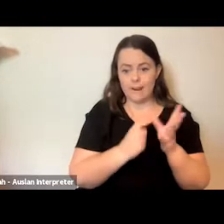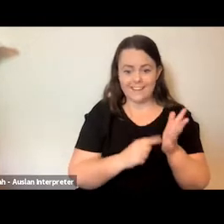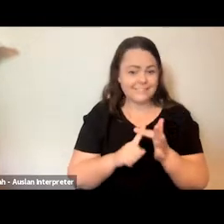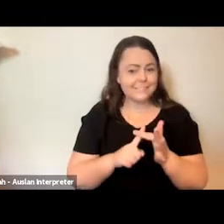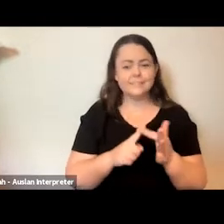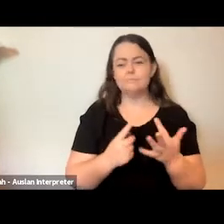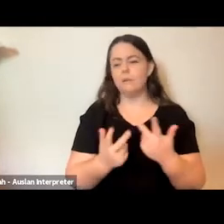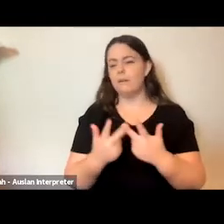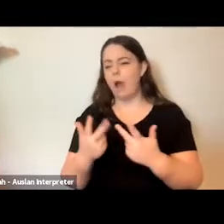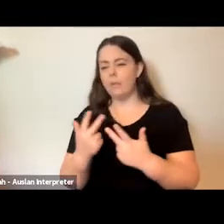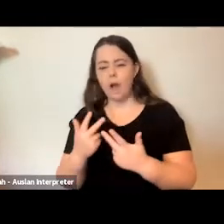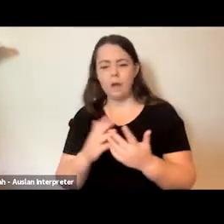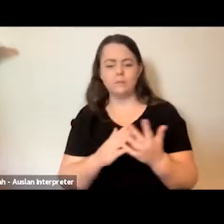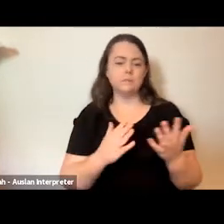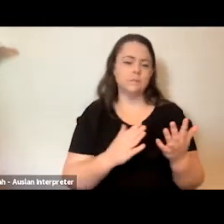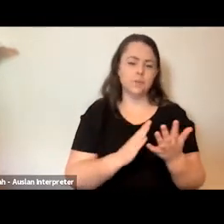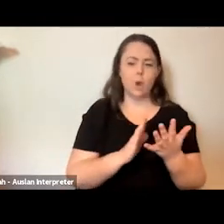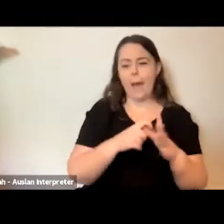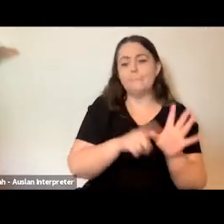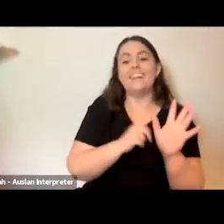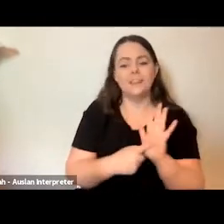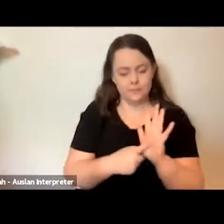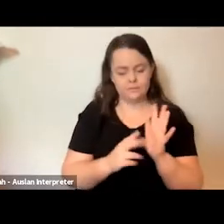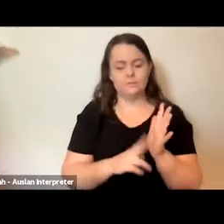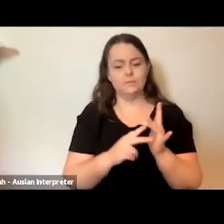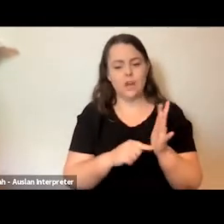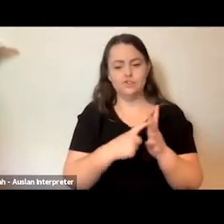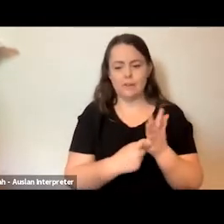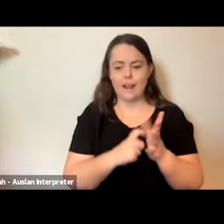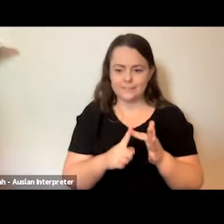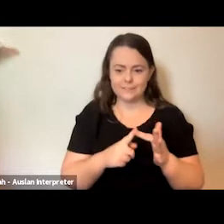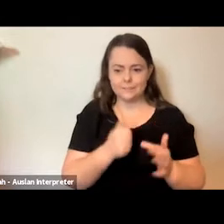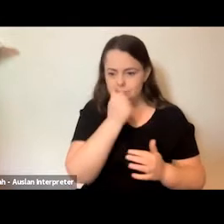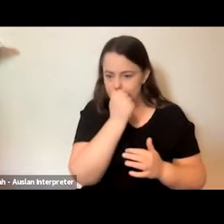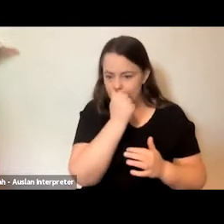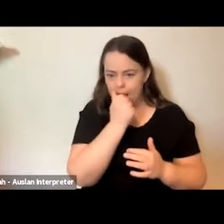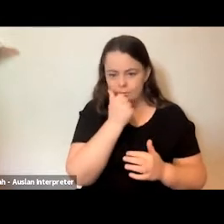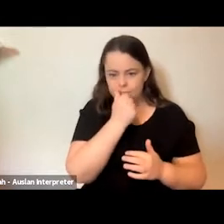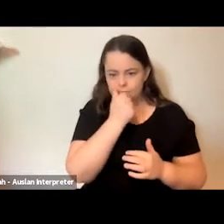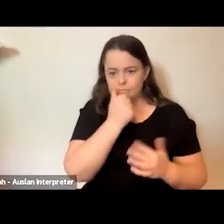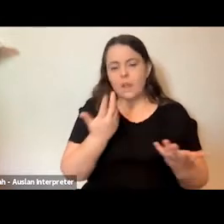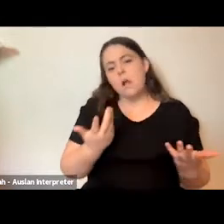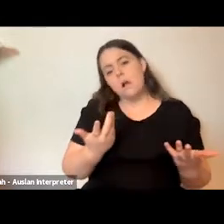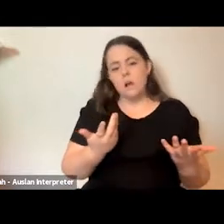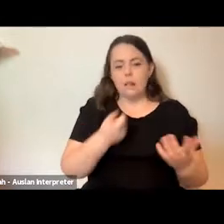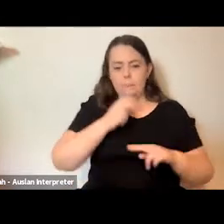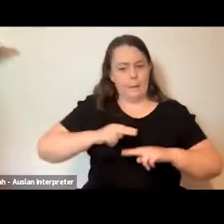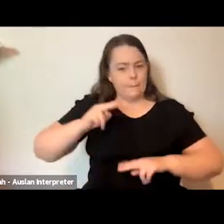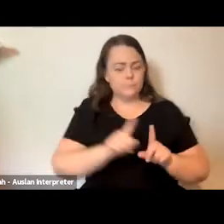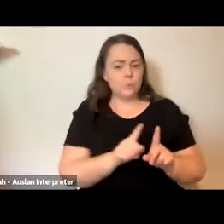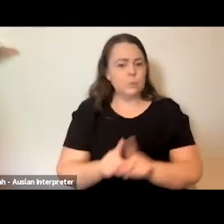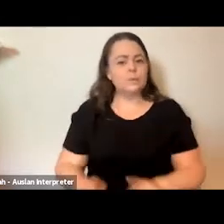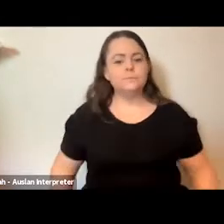And I just wanted to end this presentation by focusing on some kind of harm reduction behaviours, not because we've seen any major changes